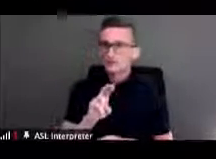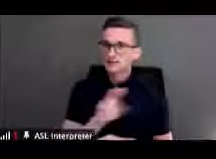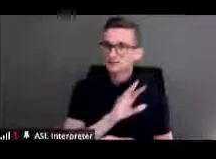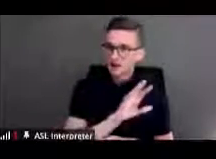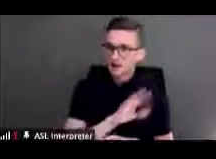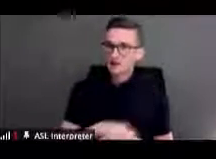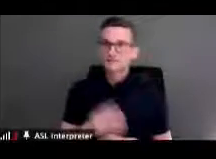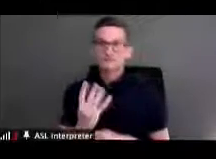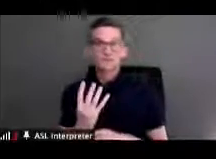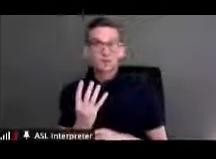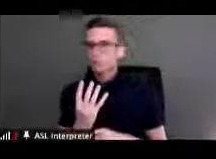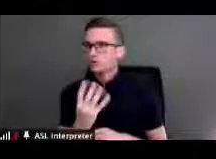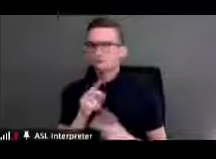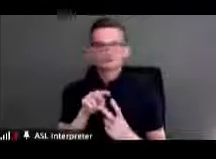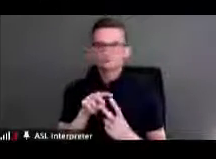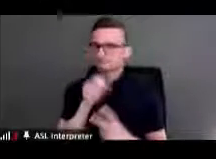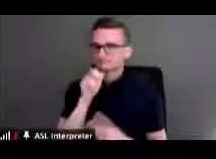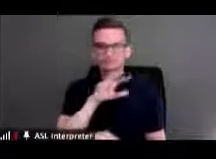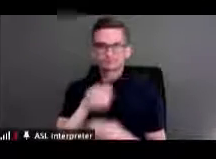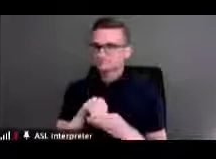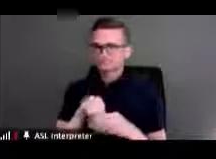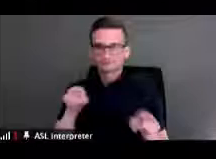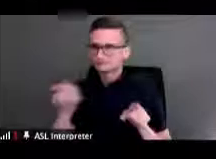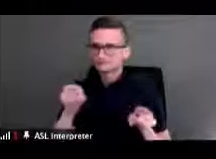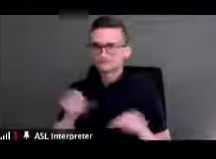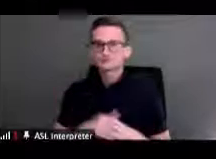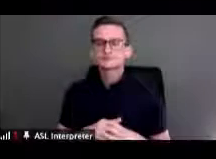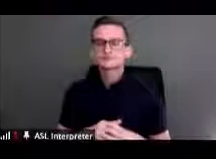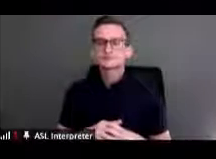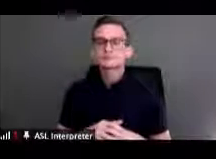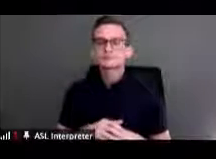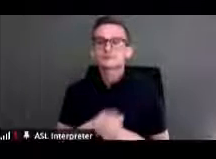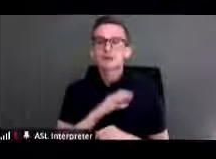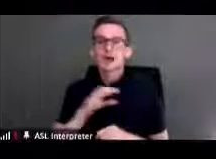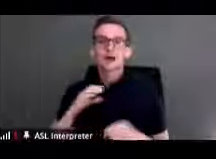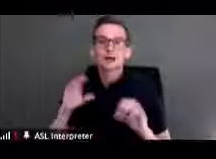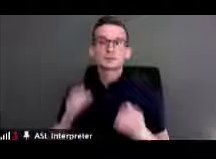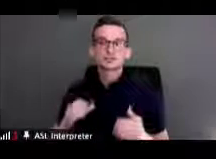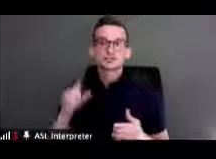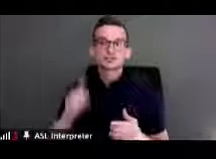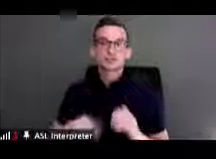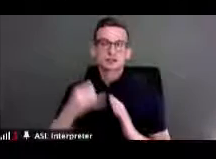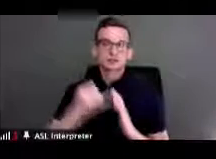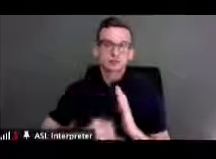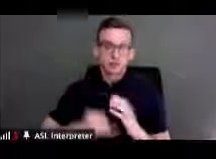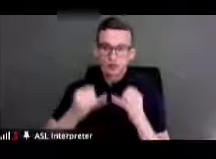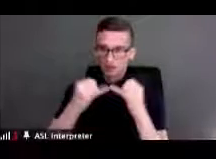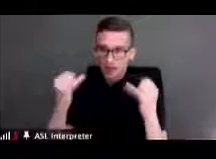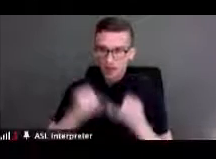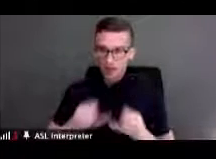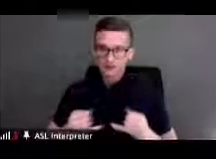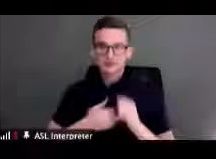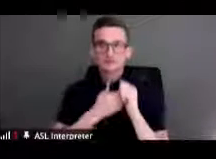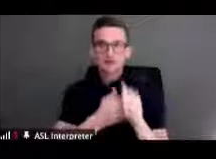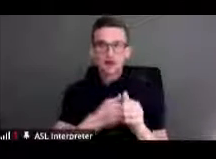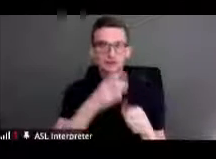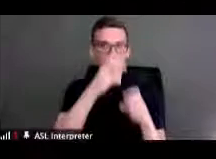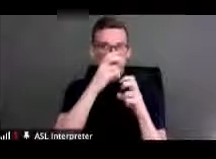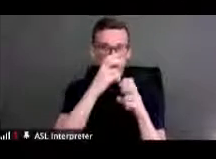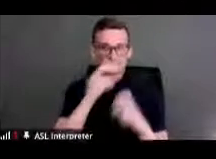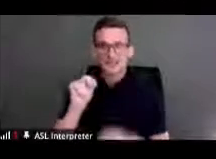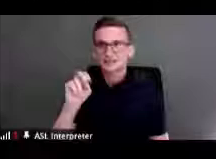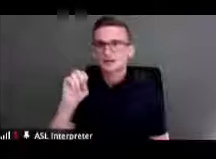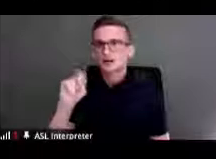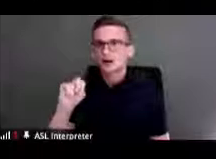affiliated with either of those 2 parties. The commission must draw the district lines in conformity with strict nonpartisan